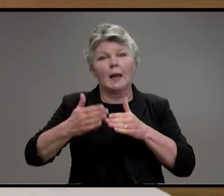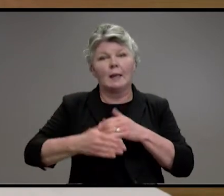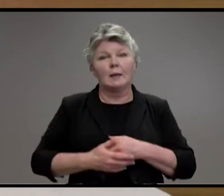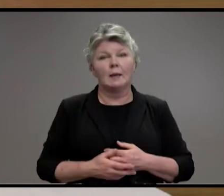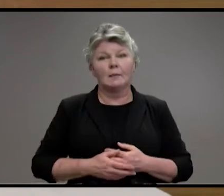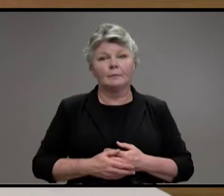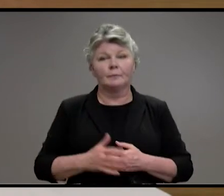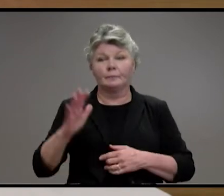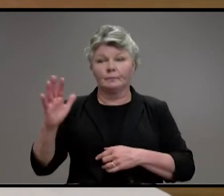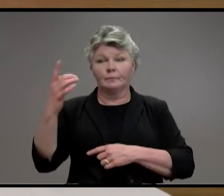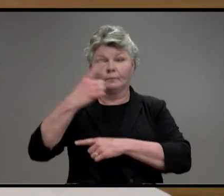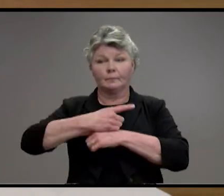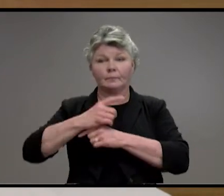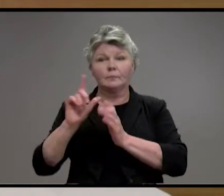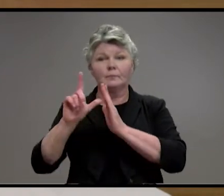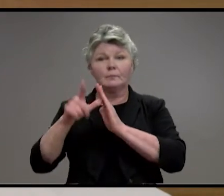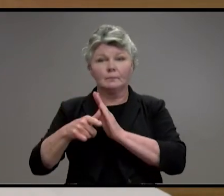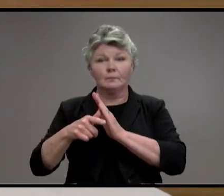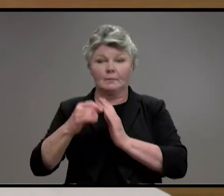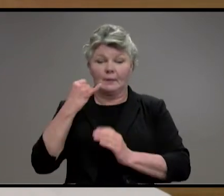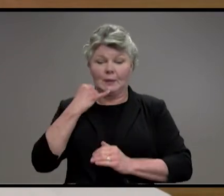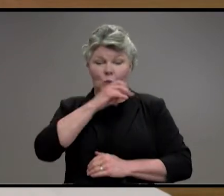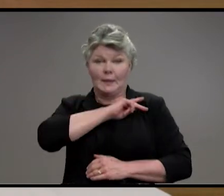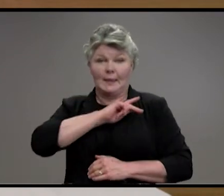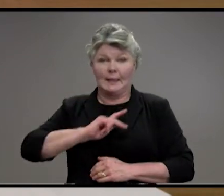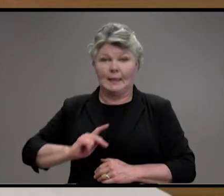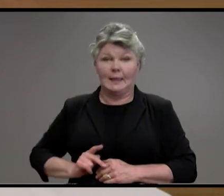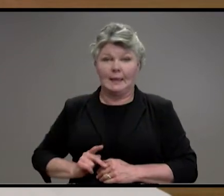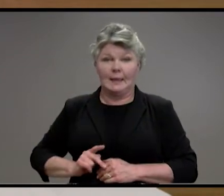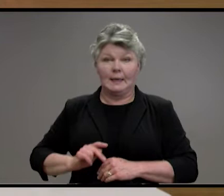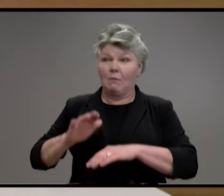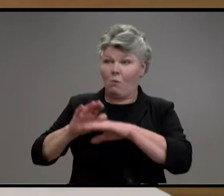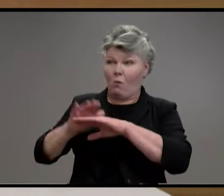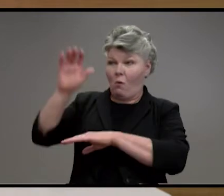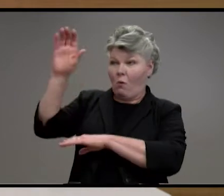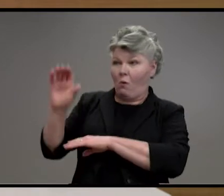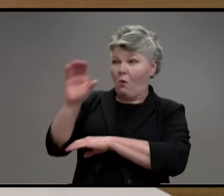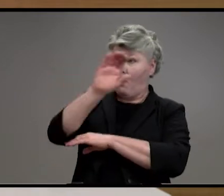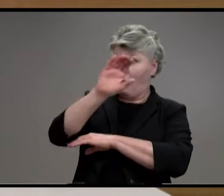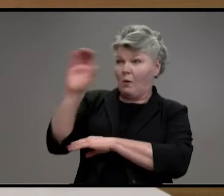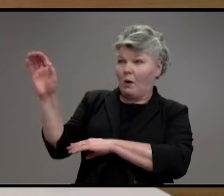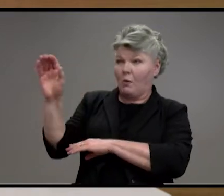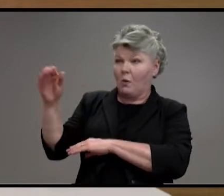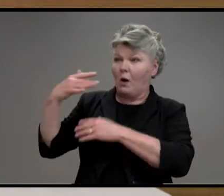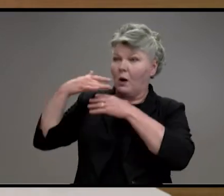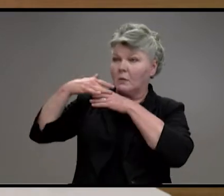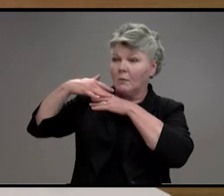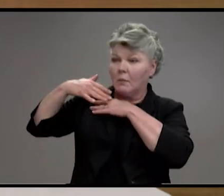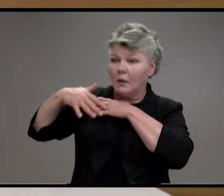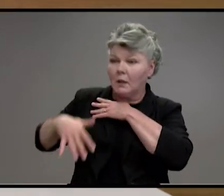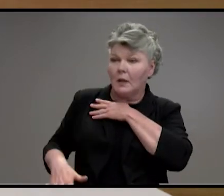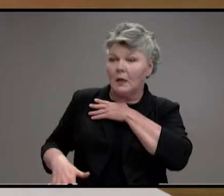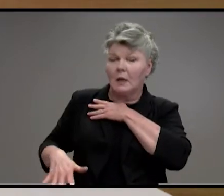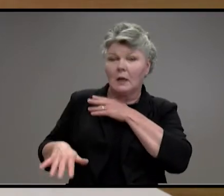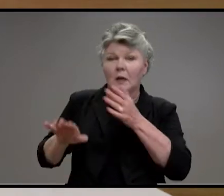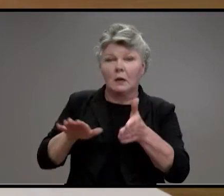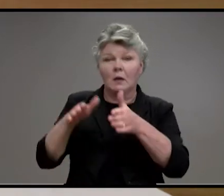5 days later, Israel's king is hanging on a cross, bleeding,